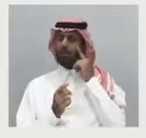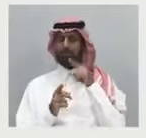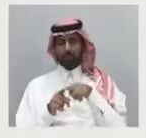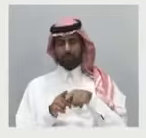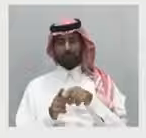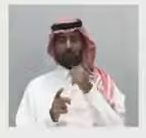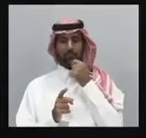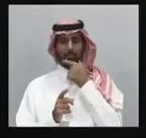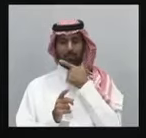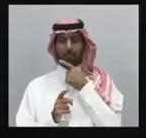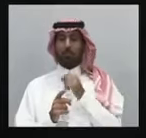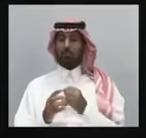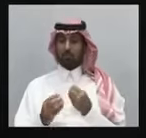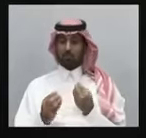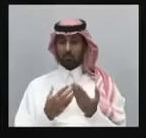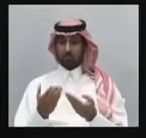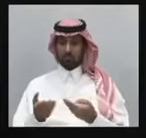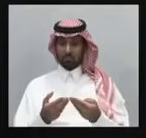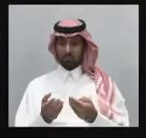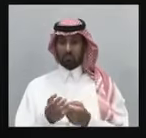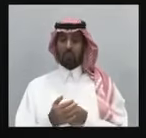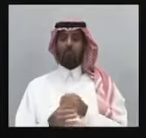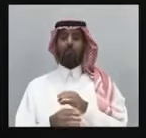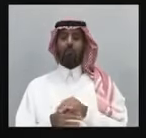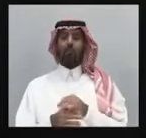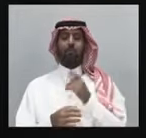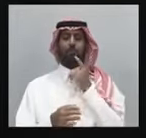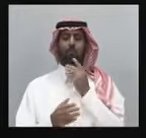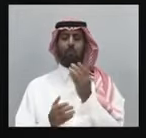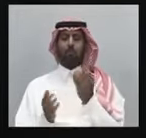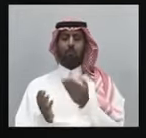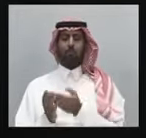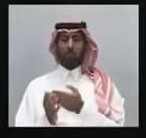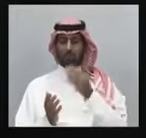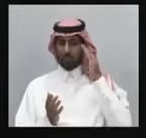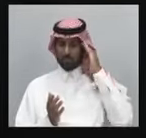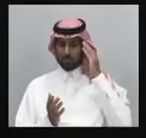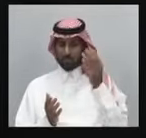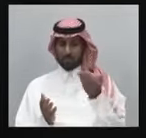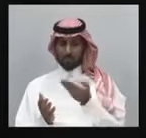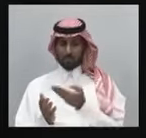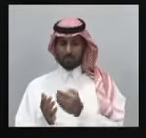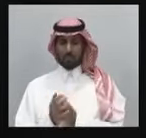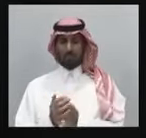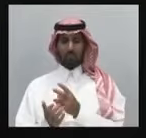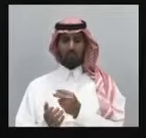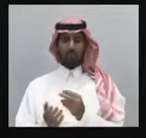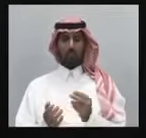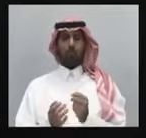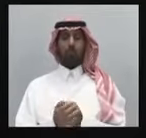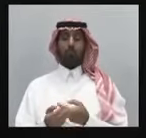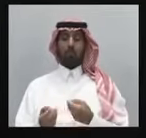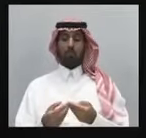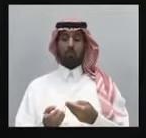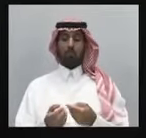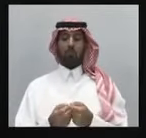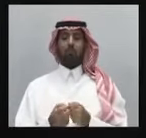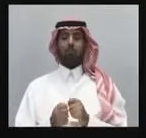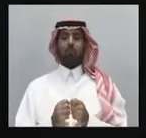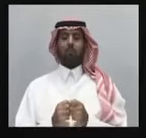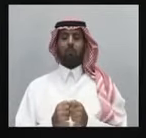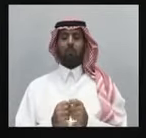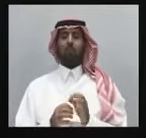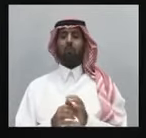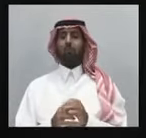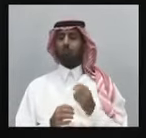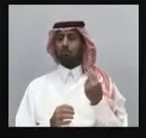are going to deal with people and will greet some people, so you have to be friendly and like to deal with people. 1, 2,